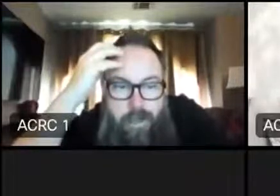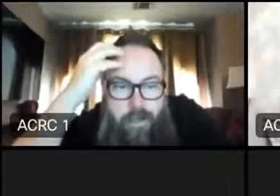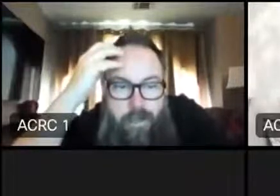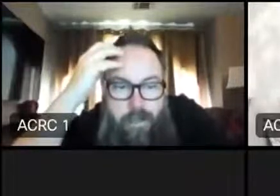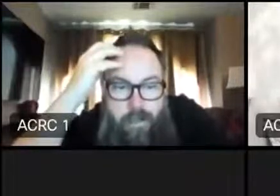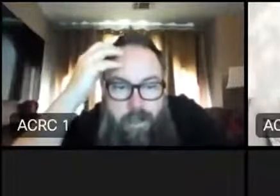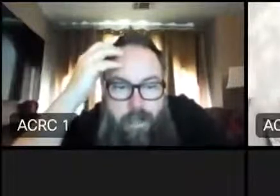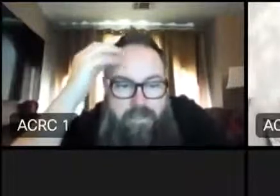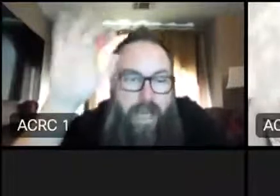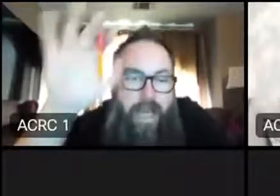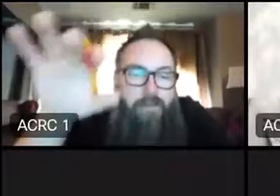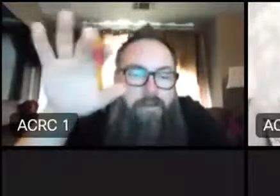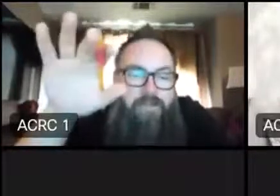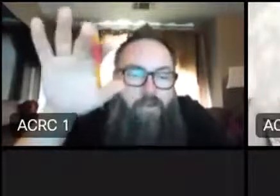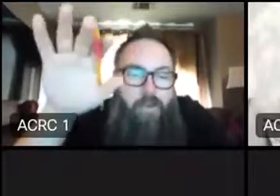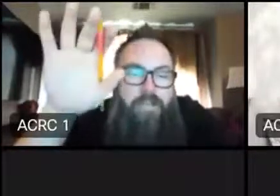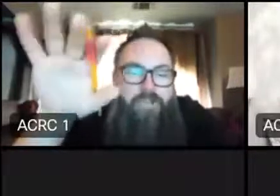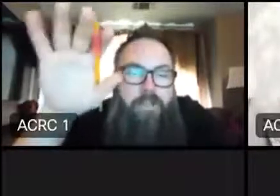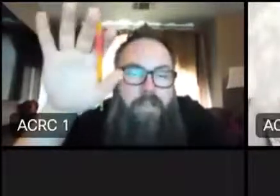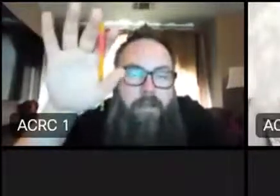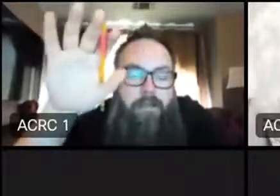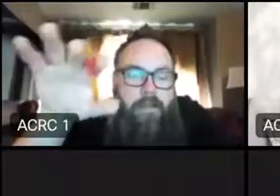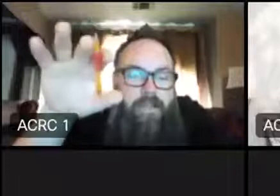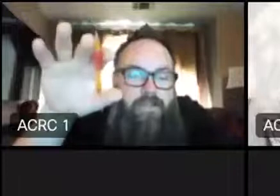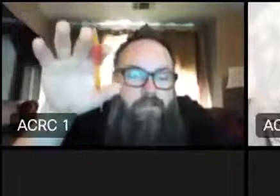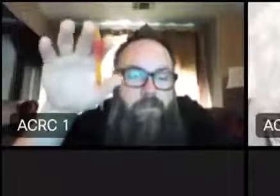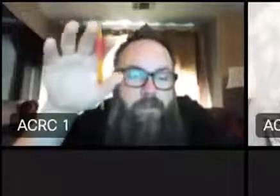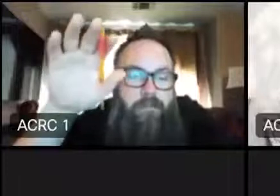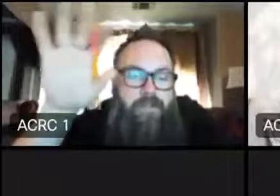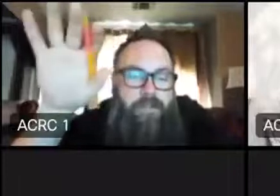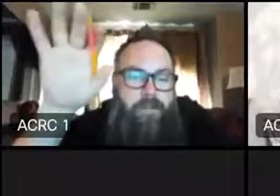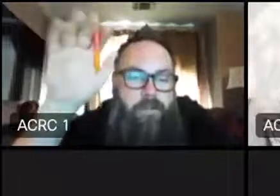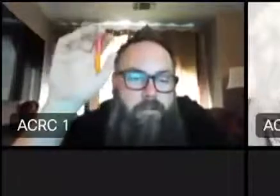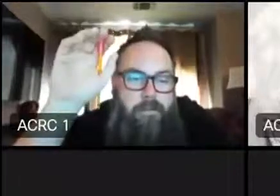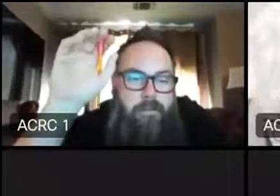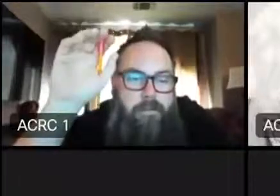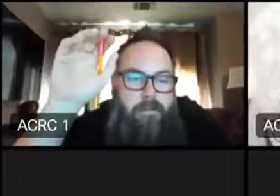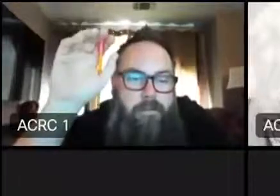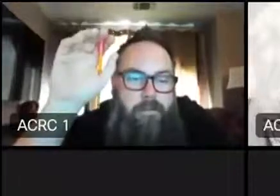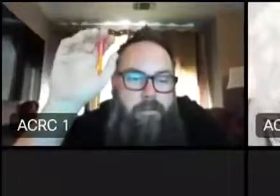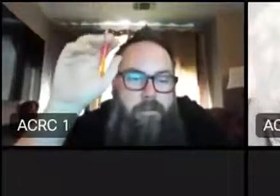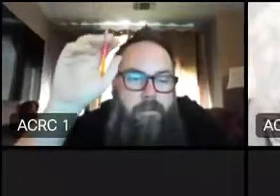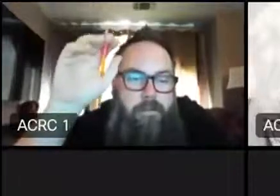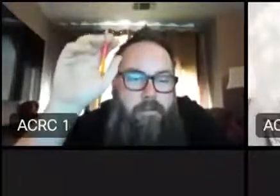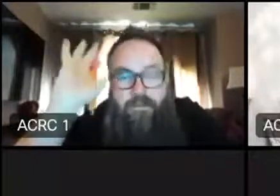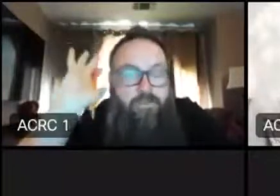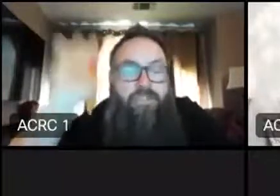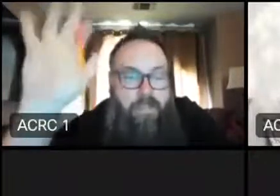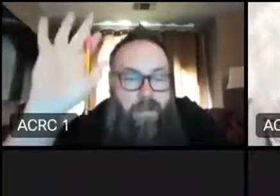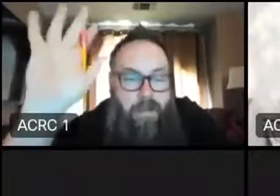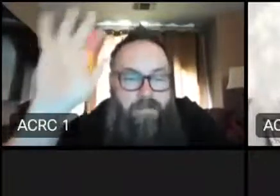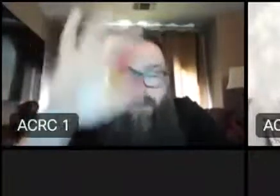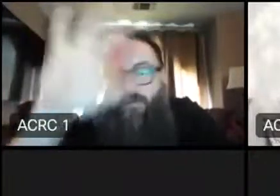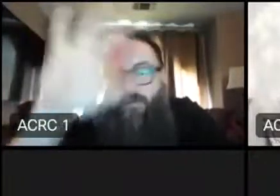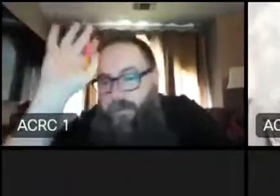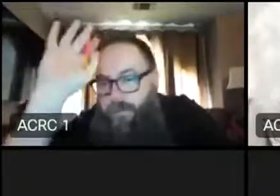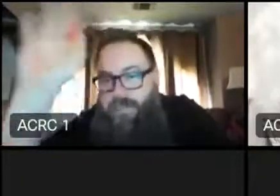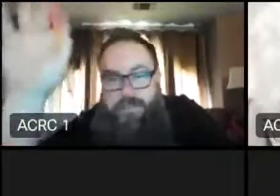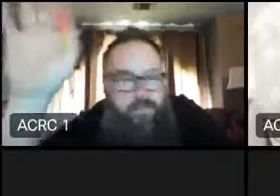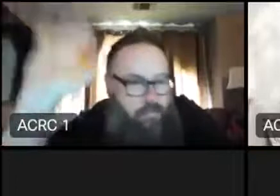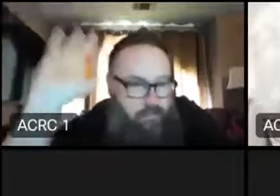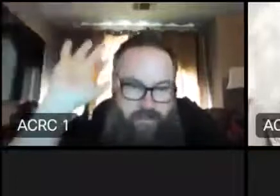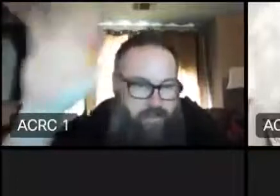company? They reached out to me. Oh, perfect. Okay. And they let me know that I was supposed to receive